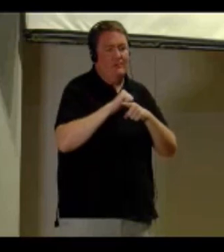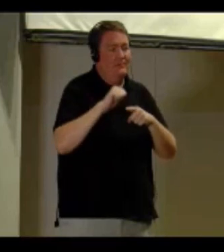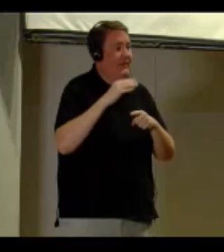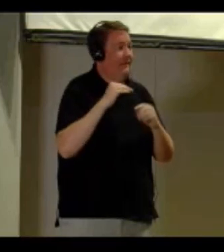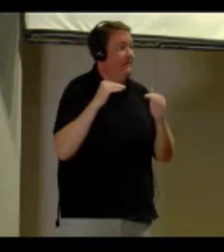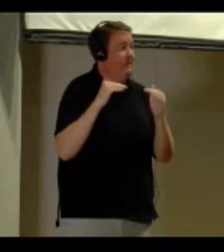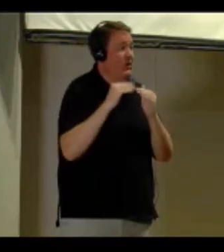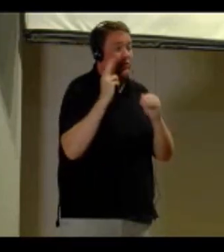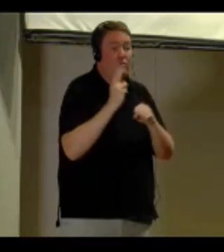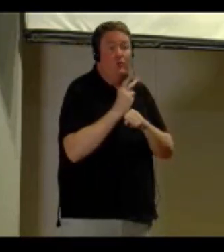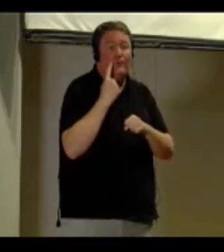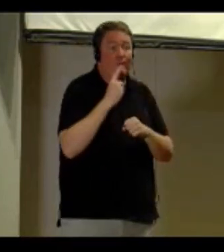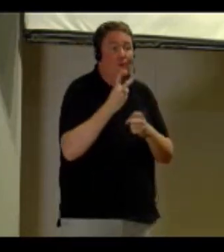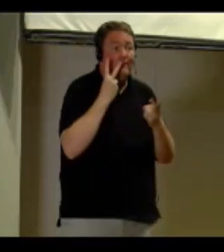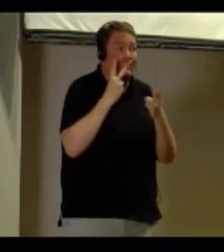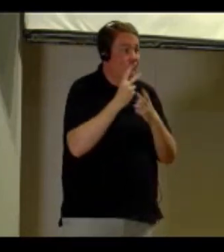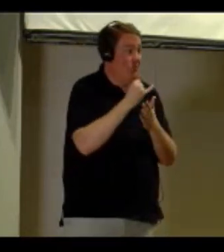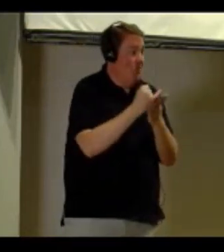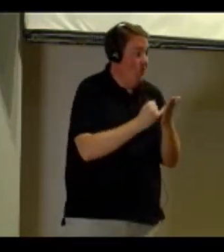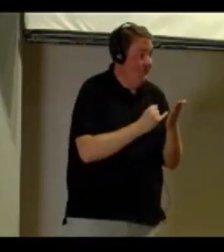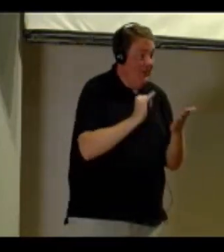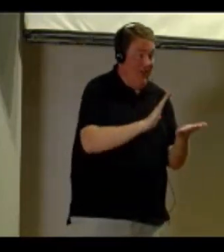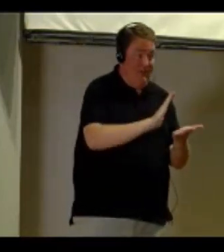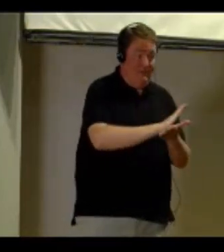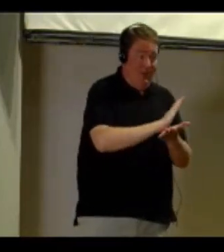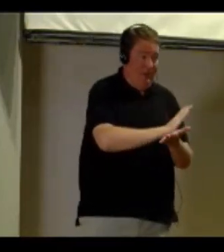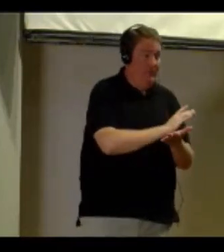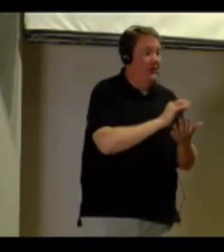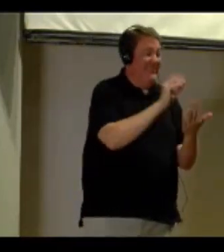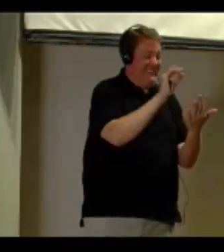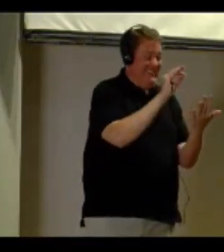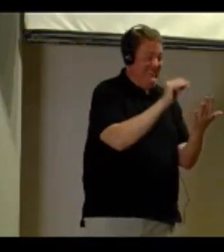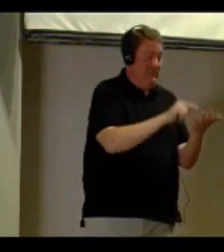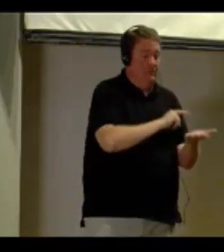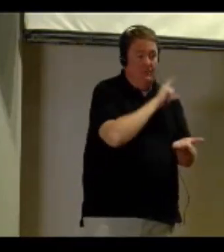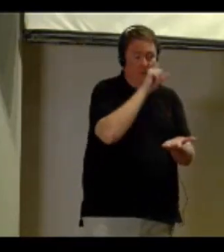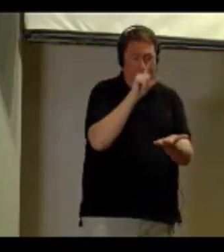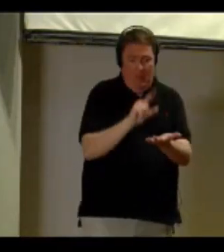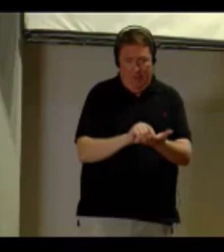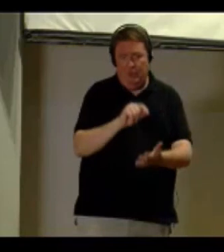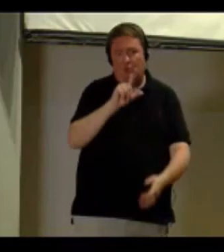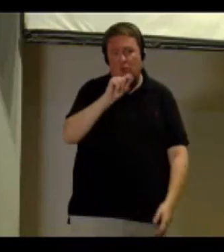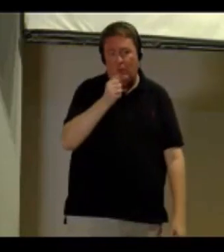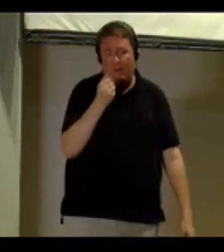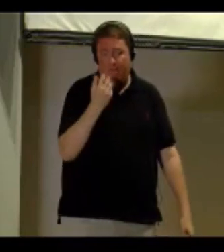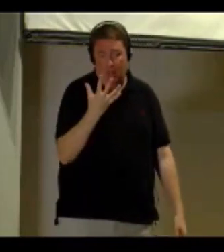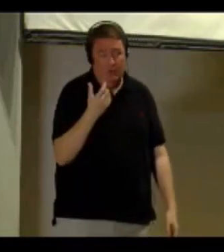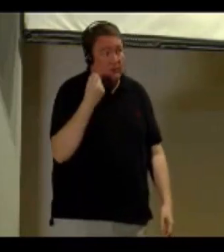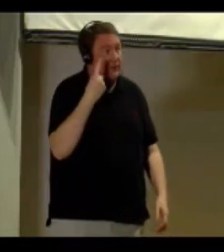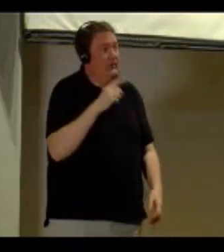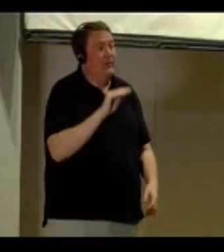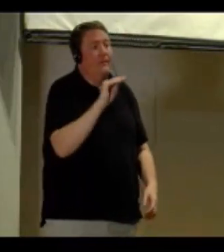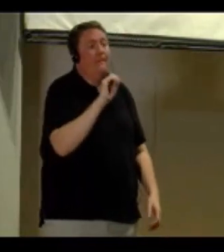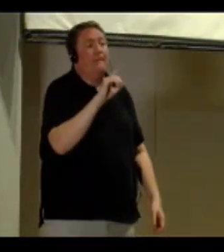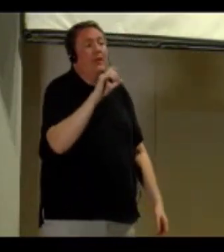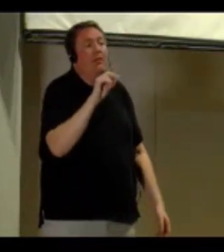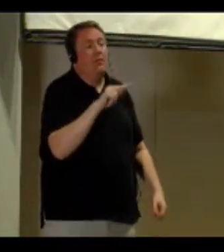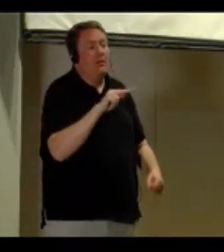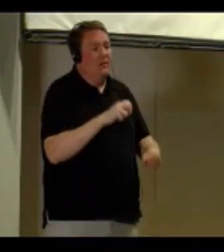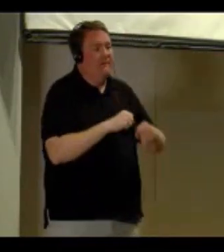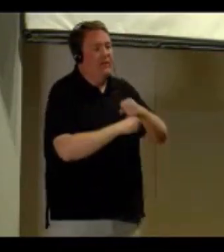visual arts, a document that was published in 2015 thanks to support from the Andrew W. Mellon